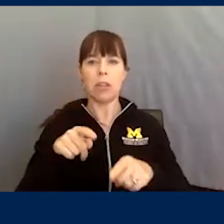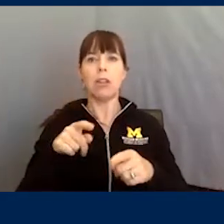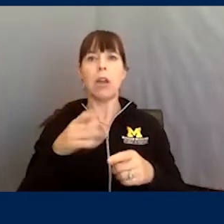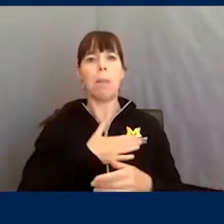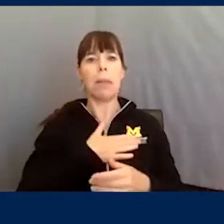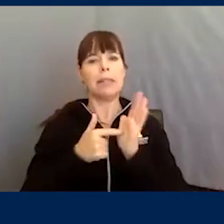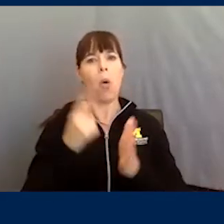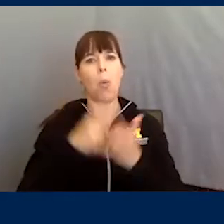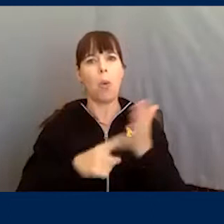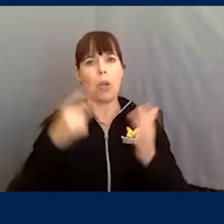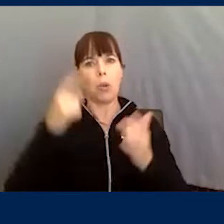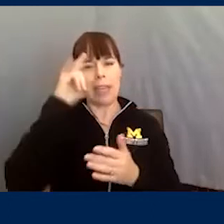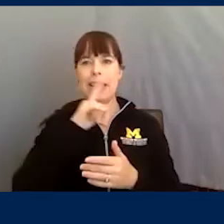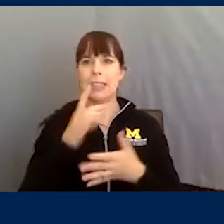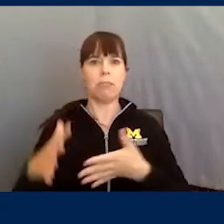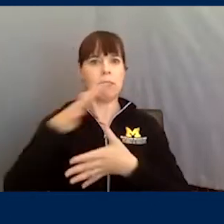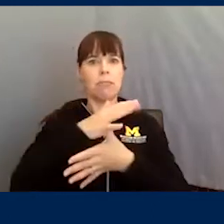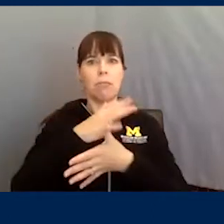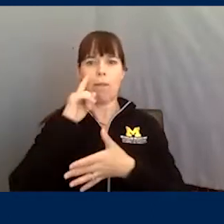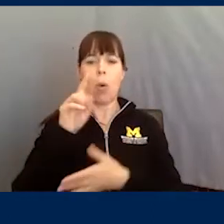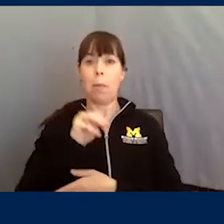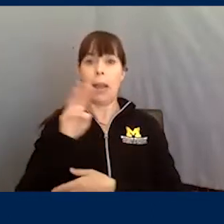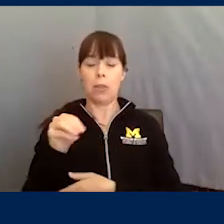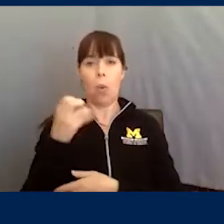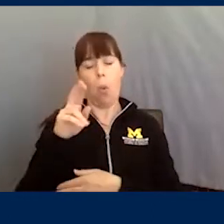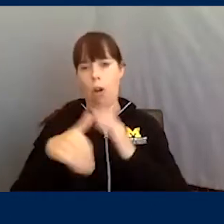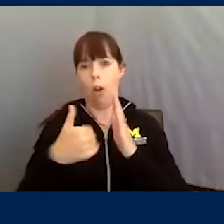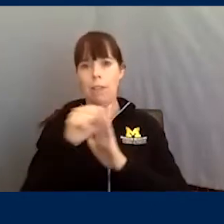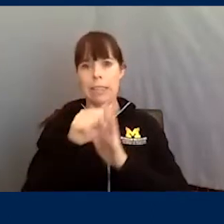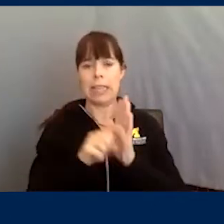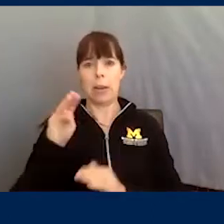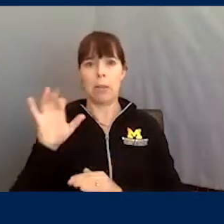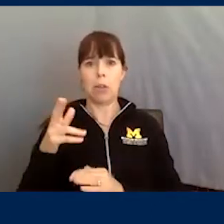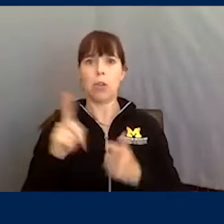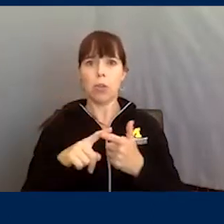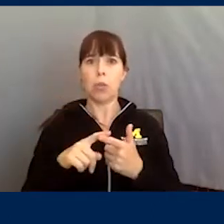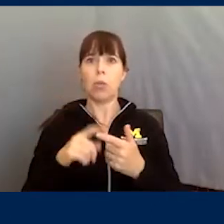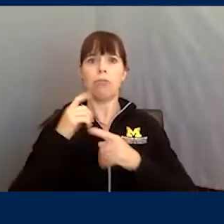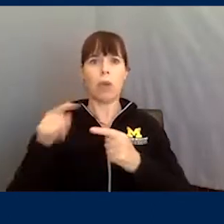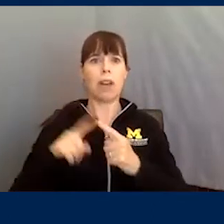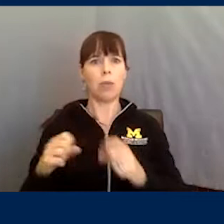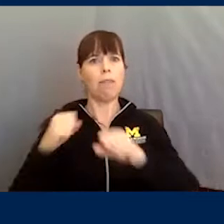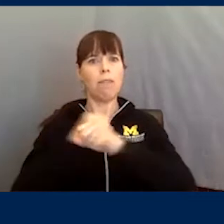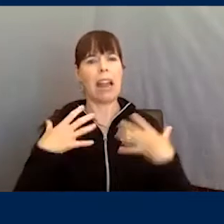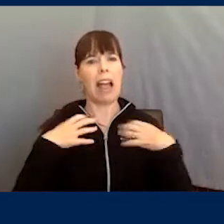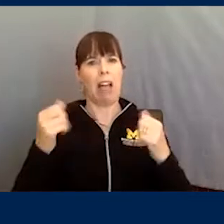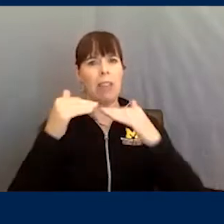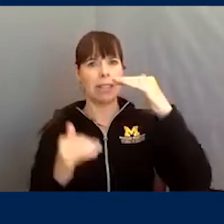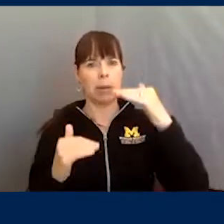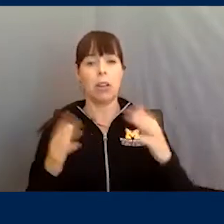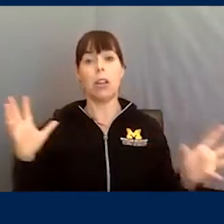you feel should be the first priority of Michigan Medicine or the state of Michigan to combat health disparities. And we had a total